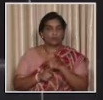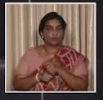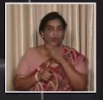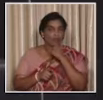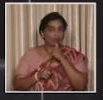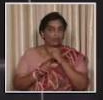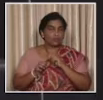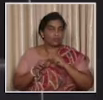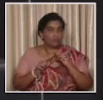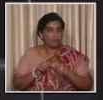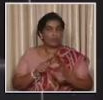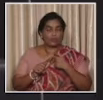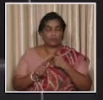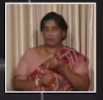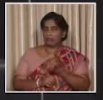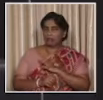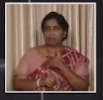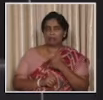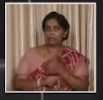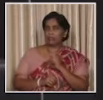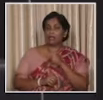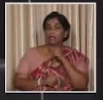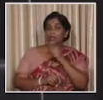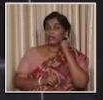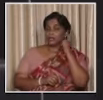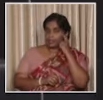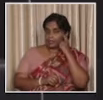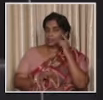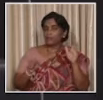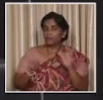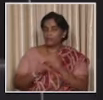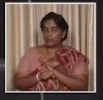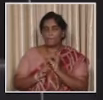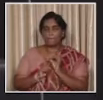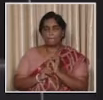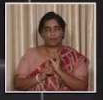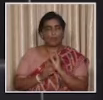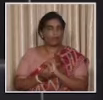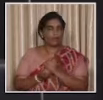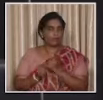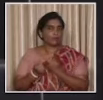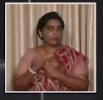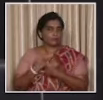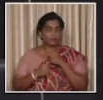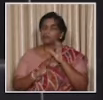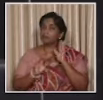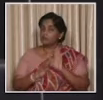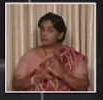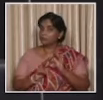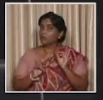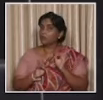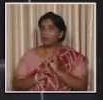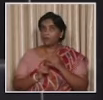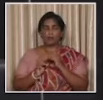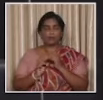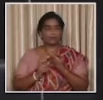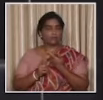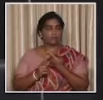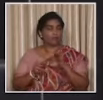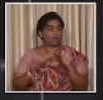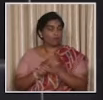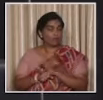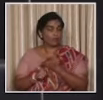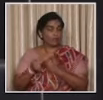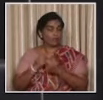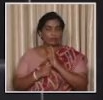they think that this is going to be totally privatized, right? But it is not to be totally privatized, but it is to be, it's a public-private